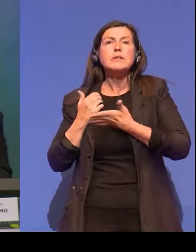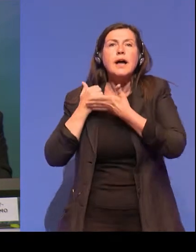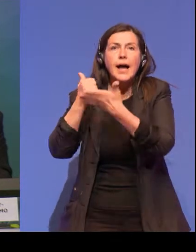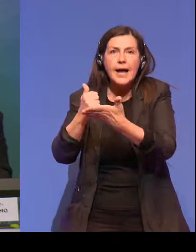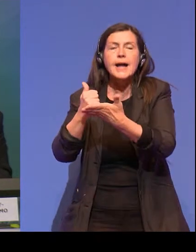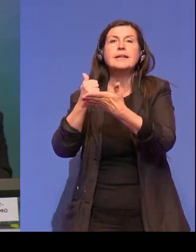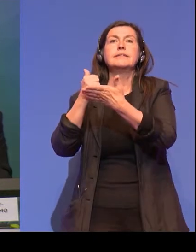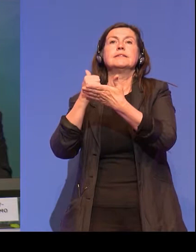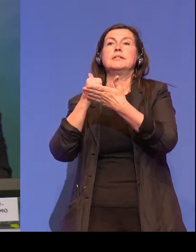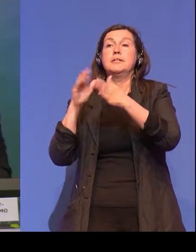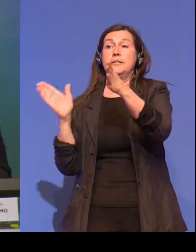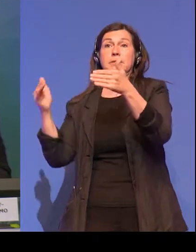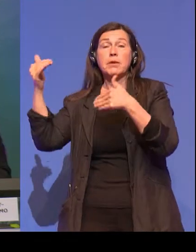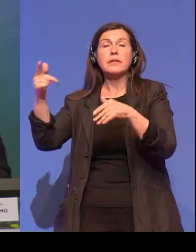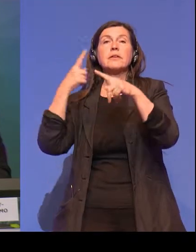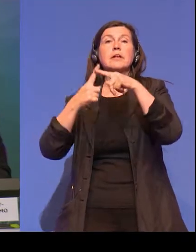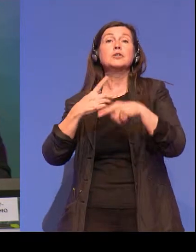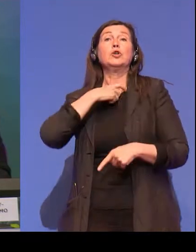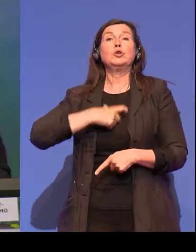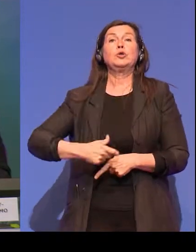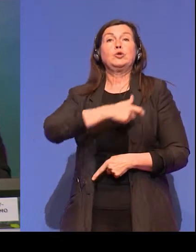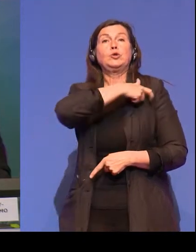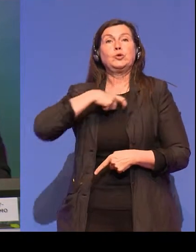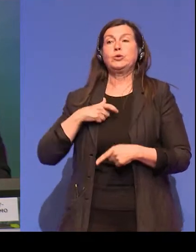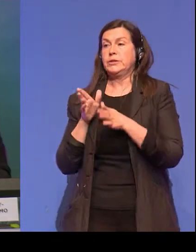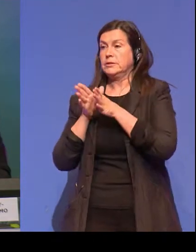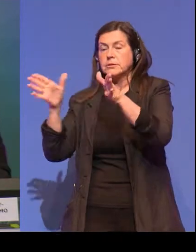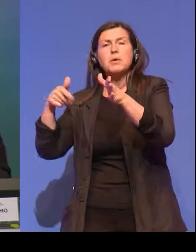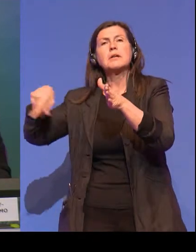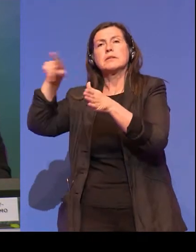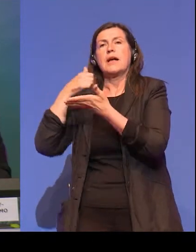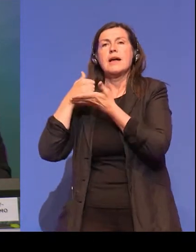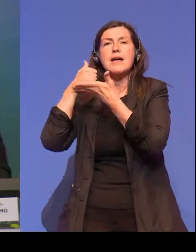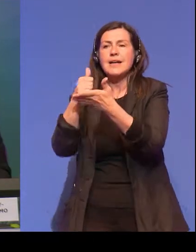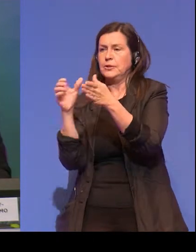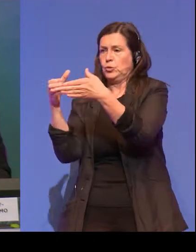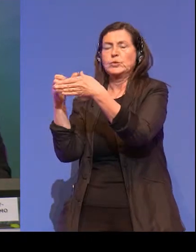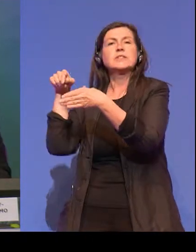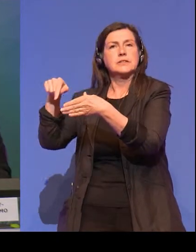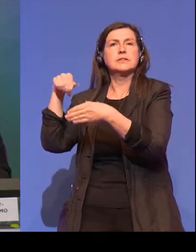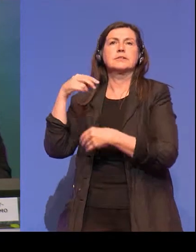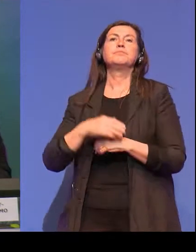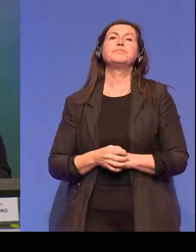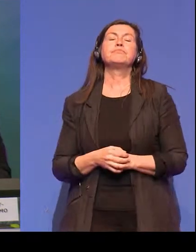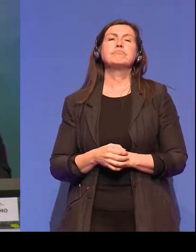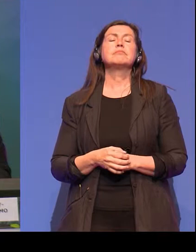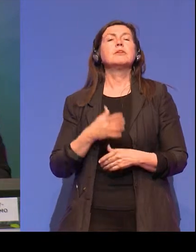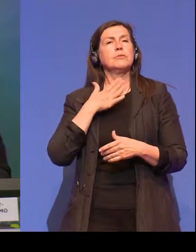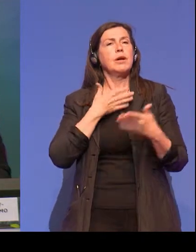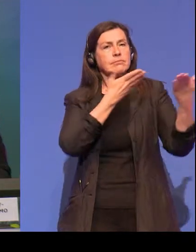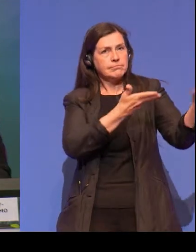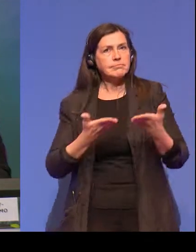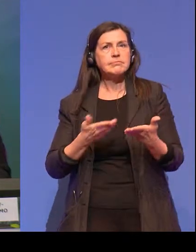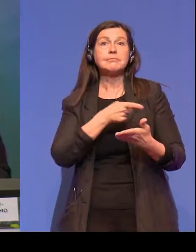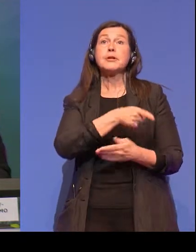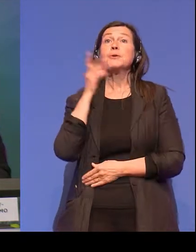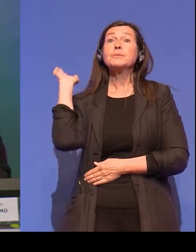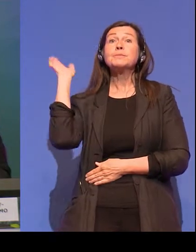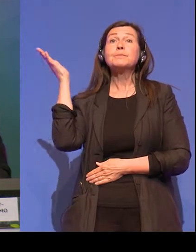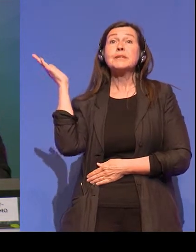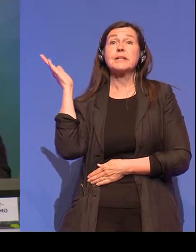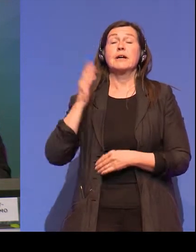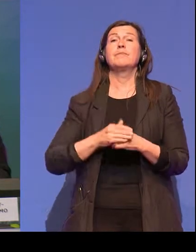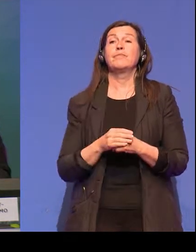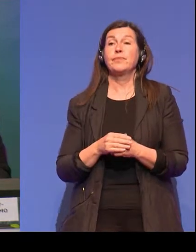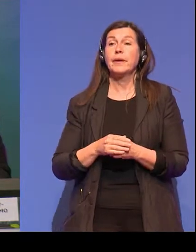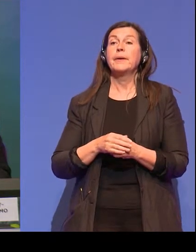Swiss Humanitarian Aid Unit. I am also honored to welcome our speakers at this session,